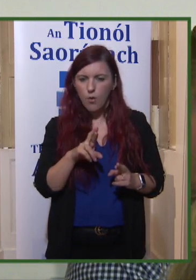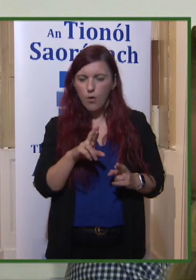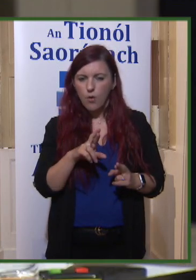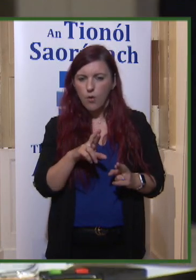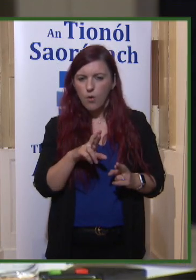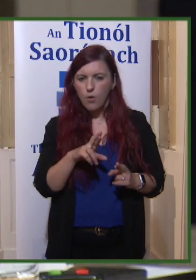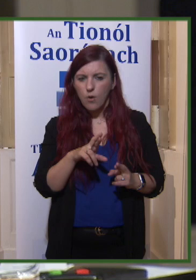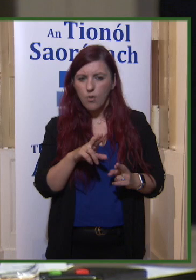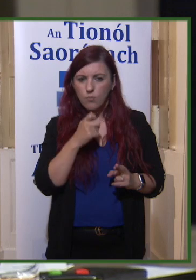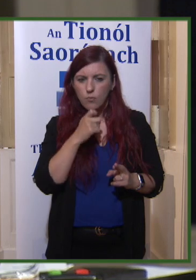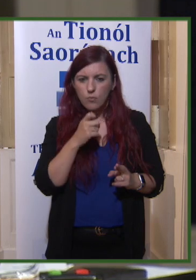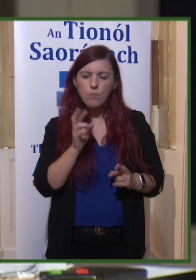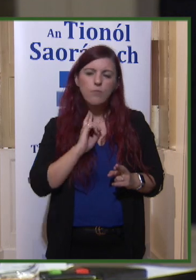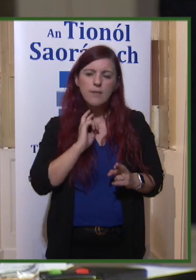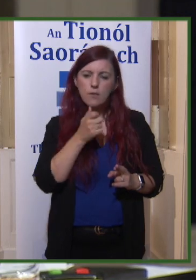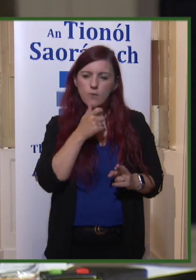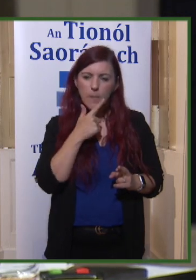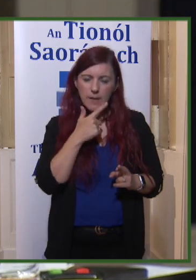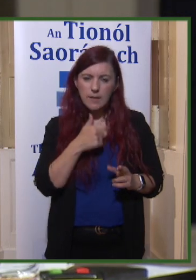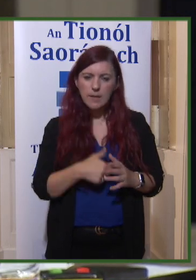As in residents of Dublin? Residents of Dublin. Yeah.